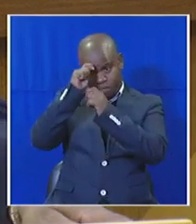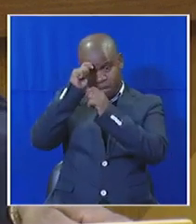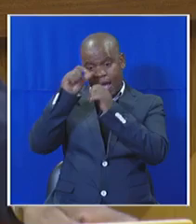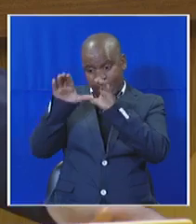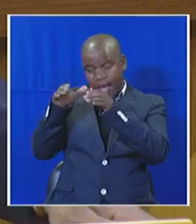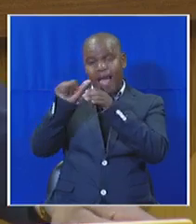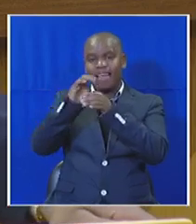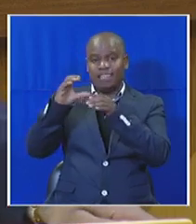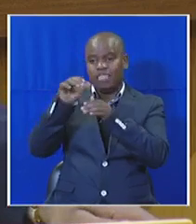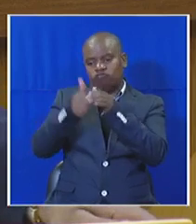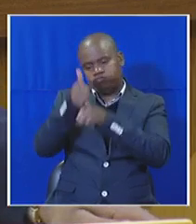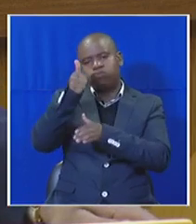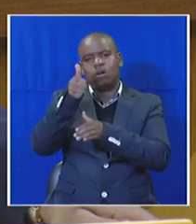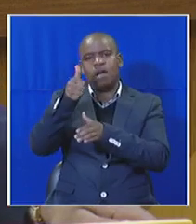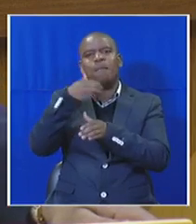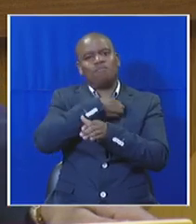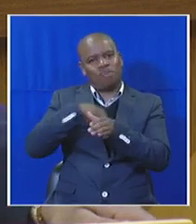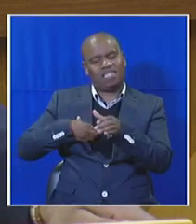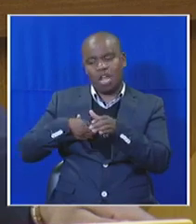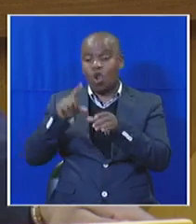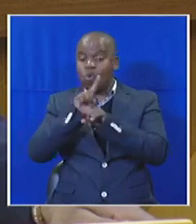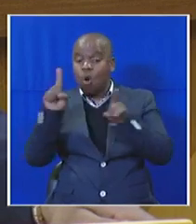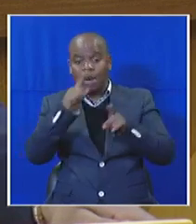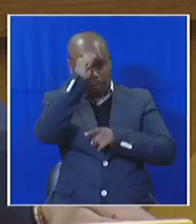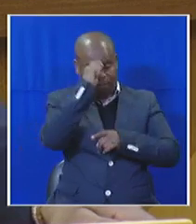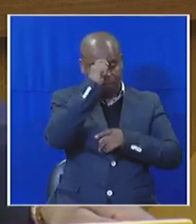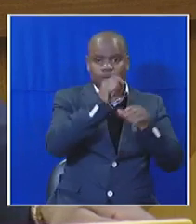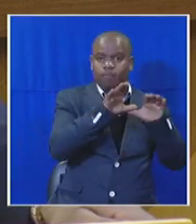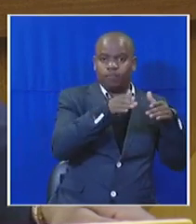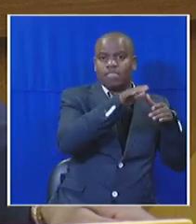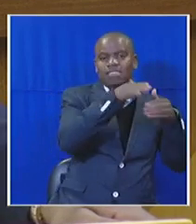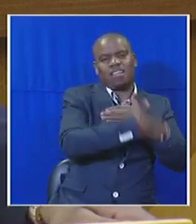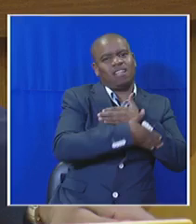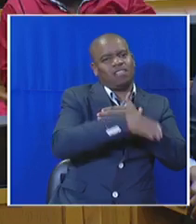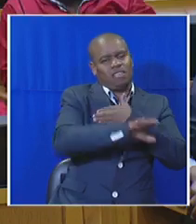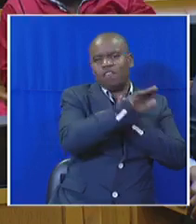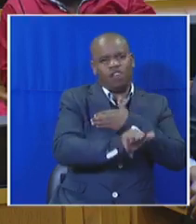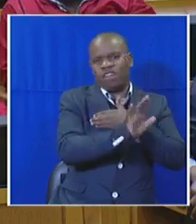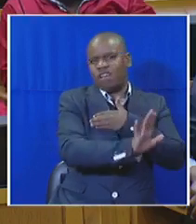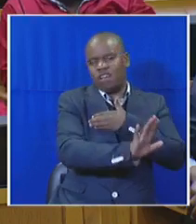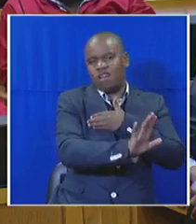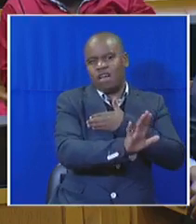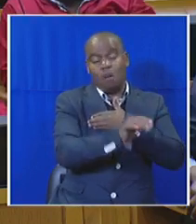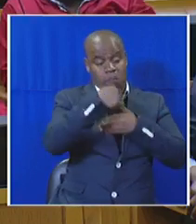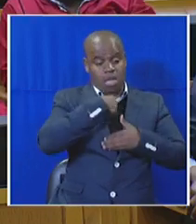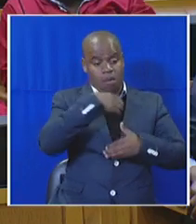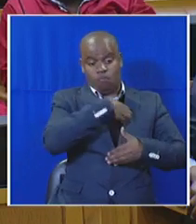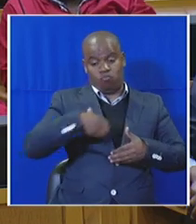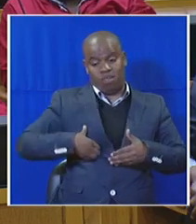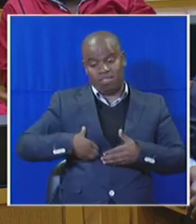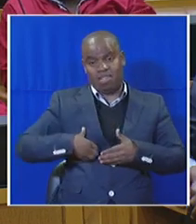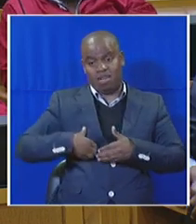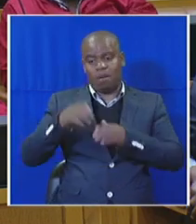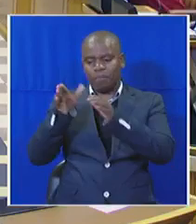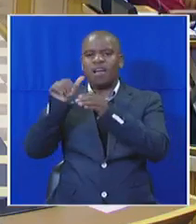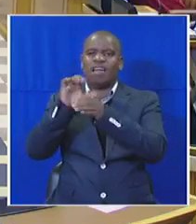Ubeqinisileke iphini beliqinisa impela belukutshela sivumelana ngqo. Asehlukana ndawo. Siyabonga